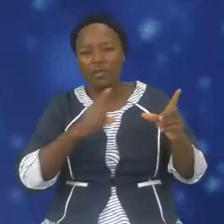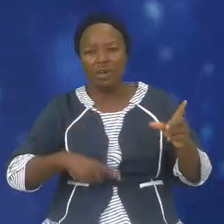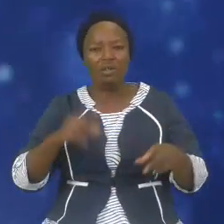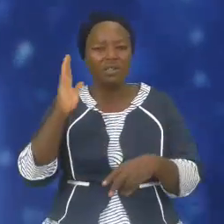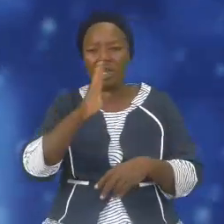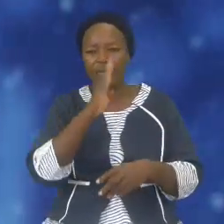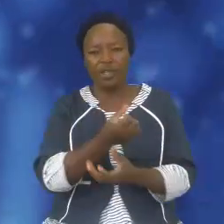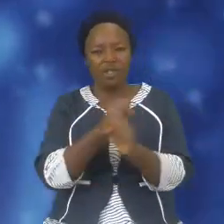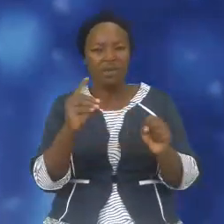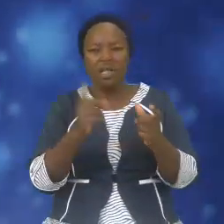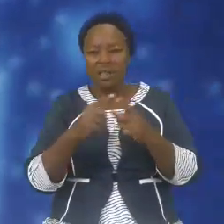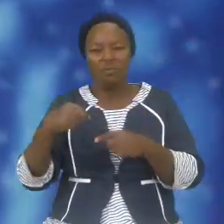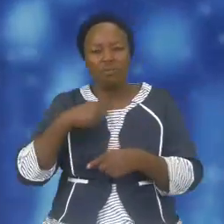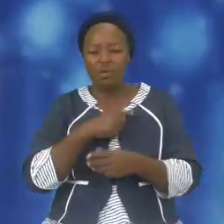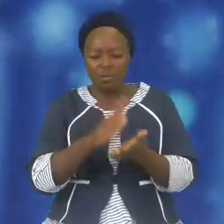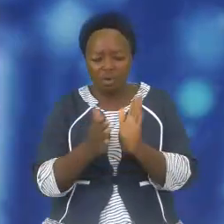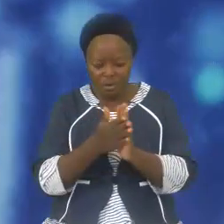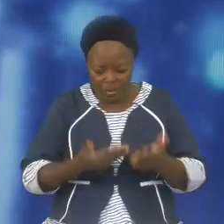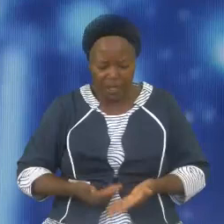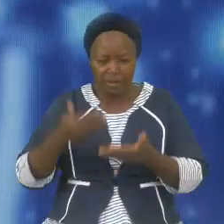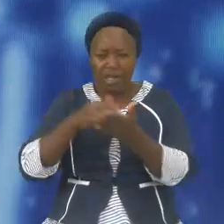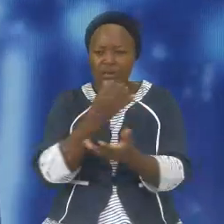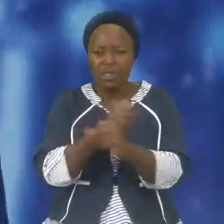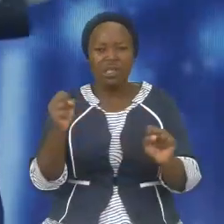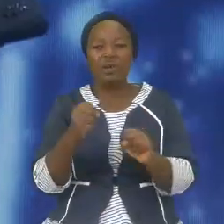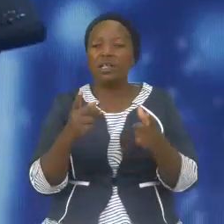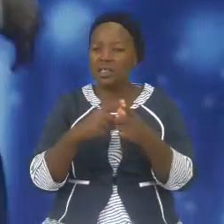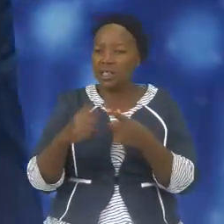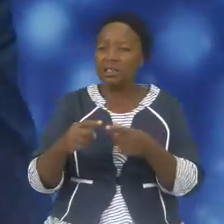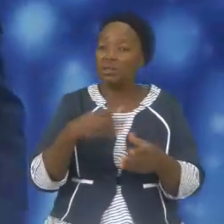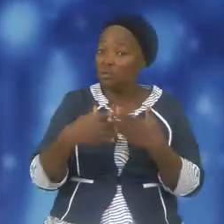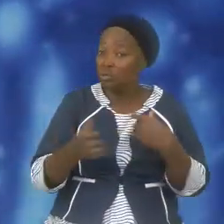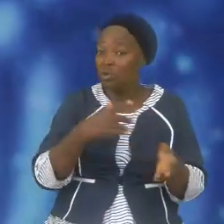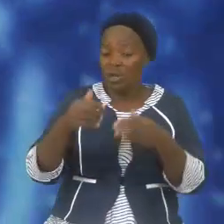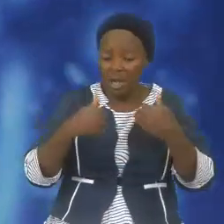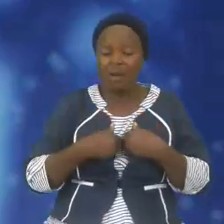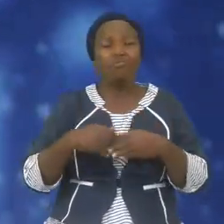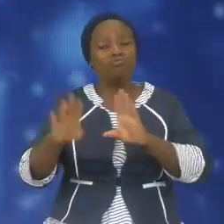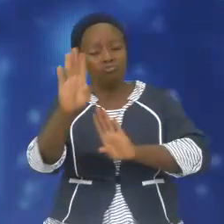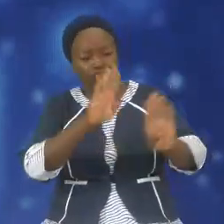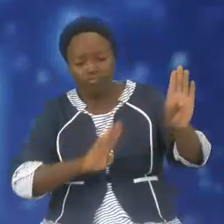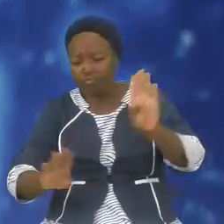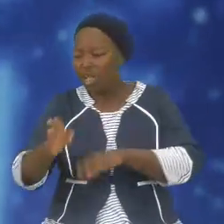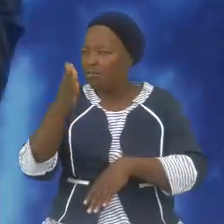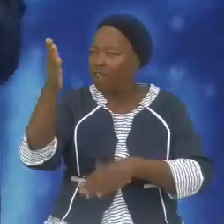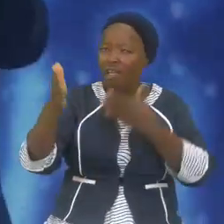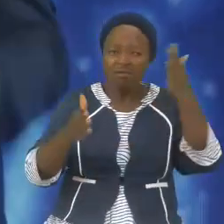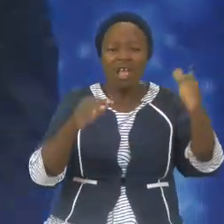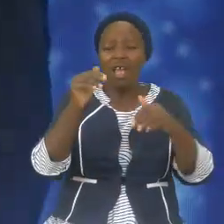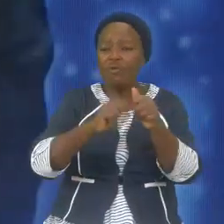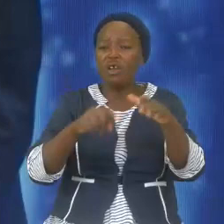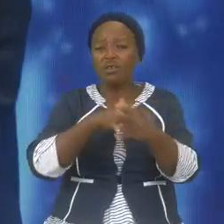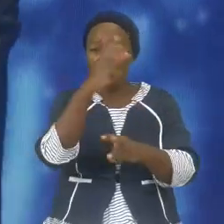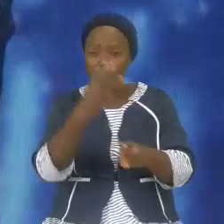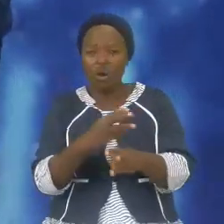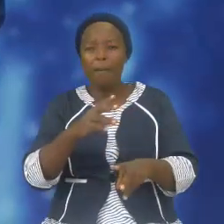saved. And we're saved, although there be troubles all over in all the nations, yet as we give our lives